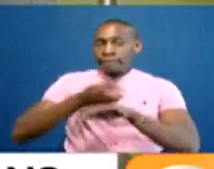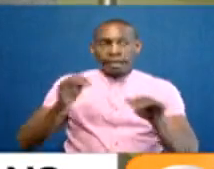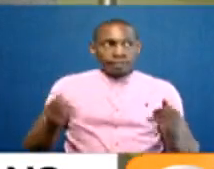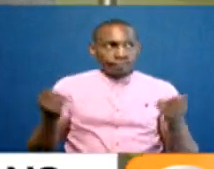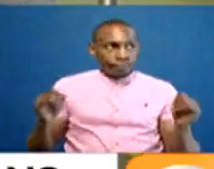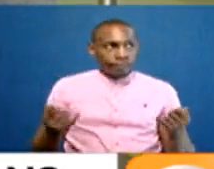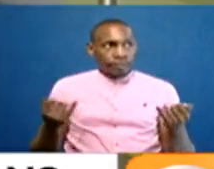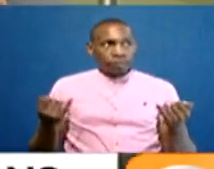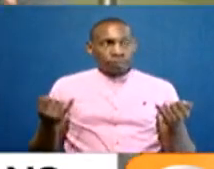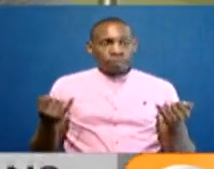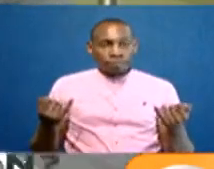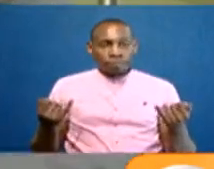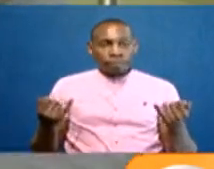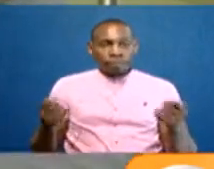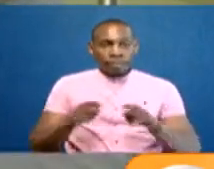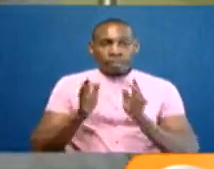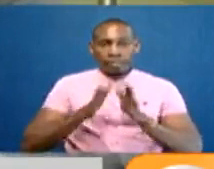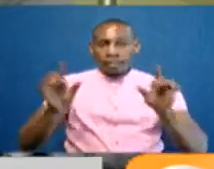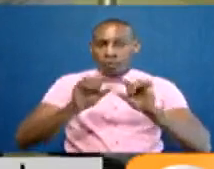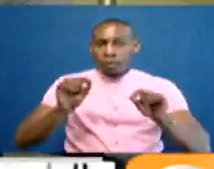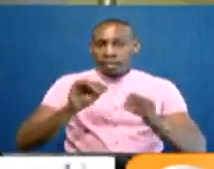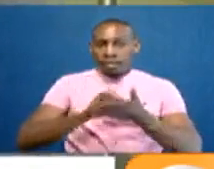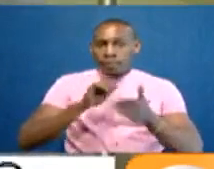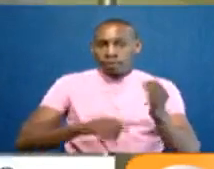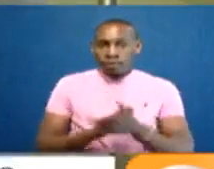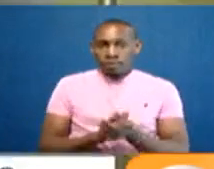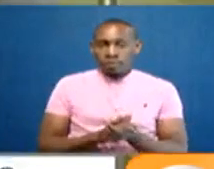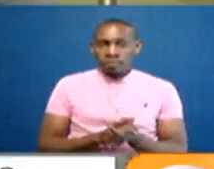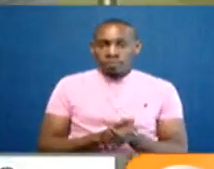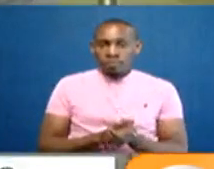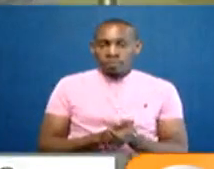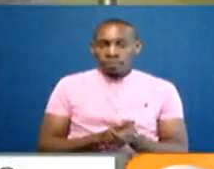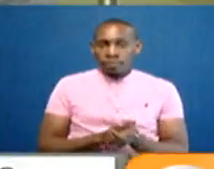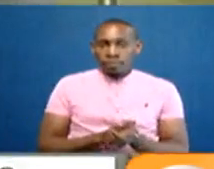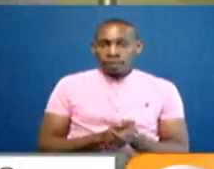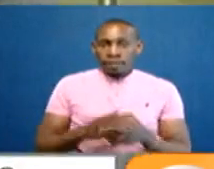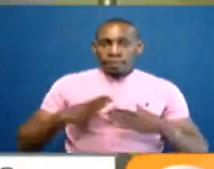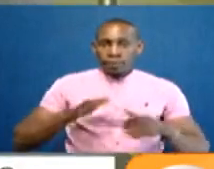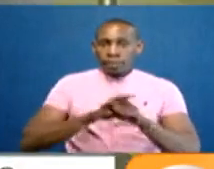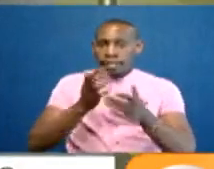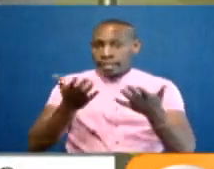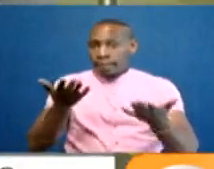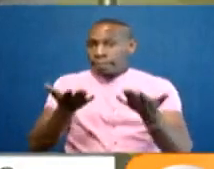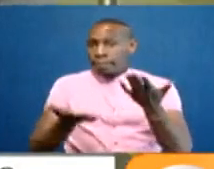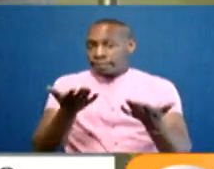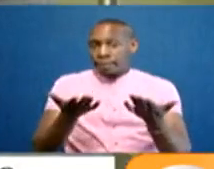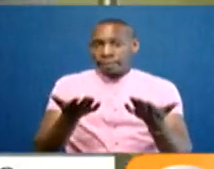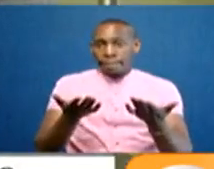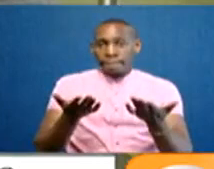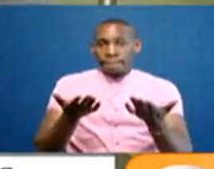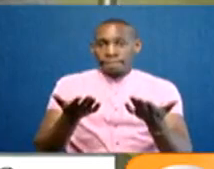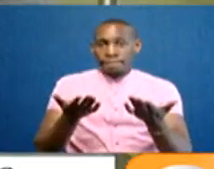or that general bucket, you could say there's actually a split there. A lot of the viewers right now, Lillian, they might have